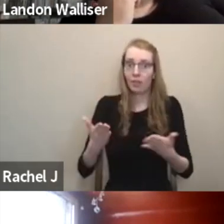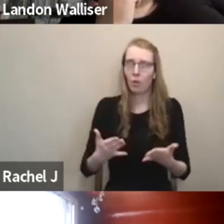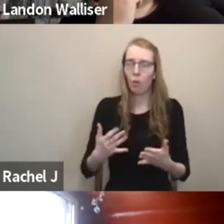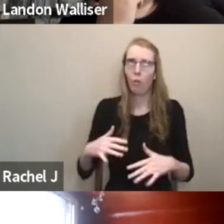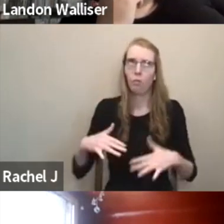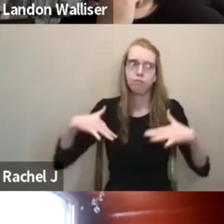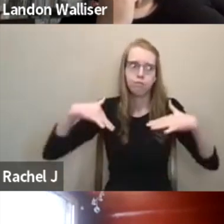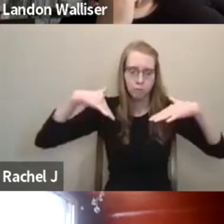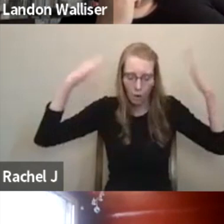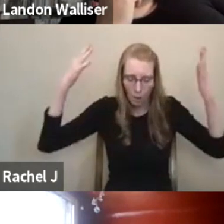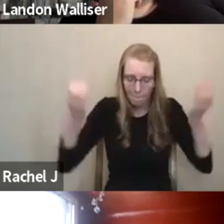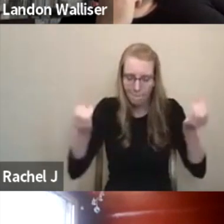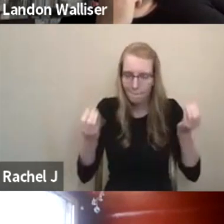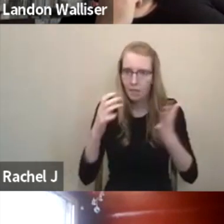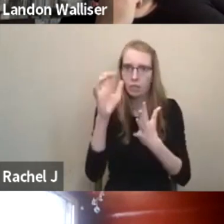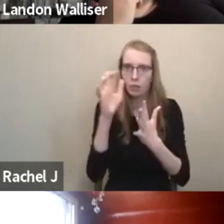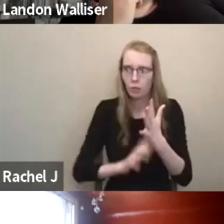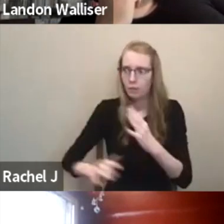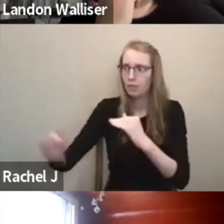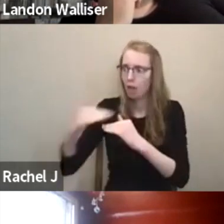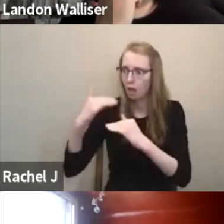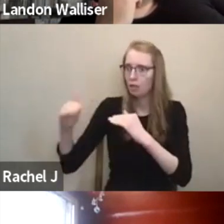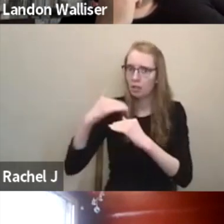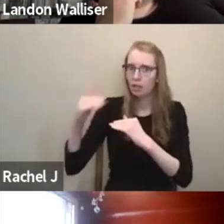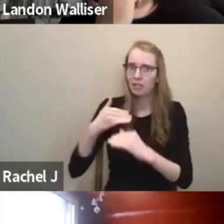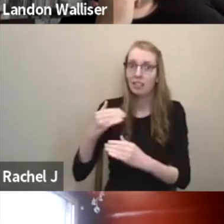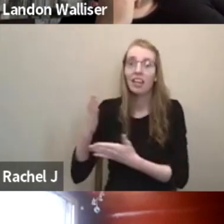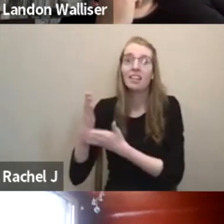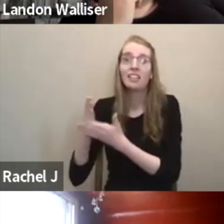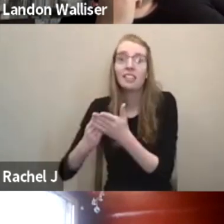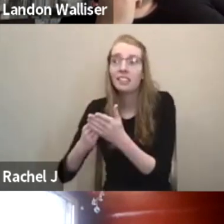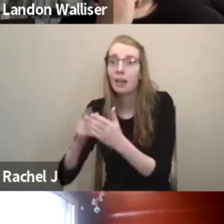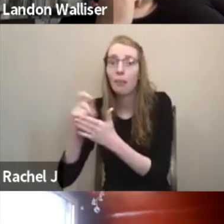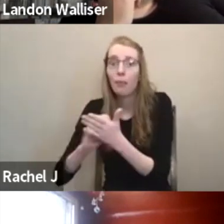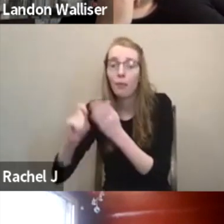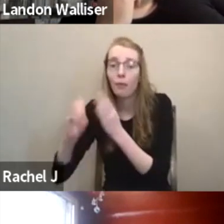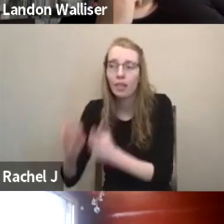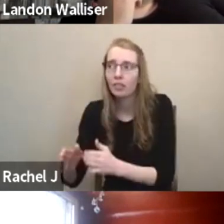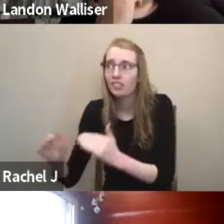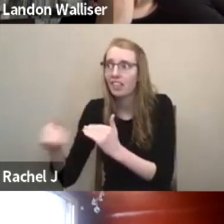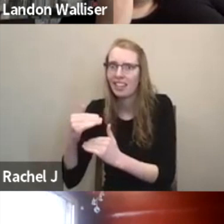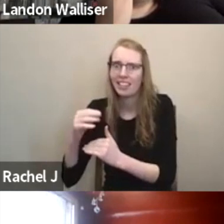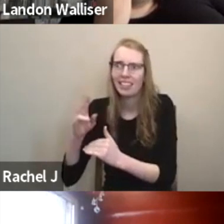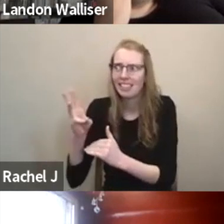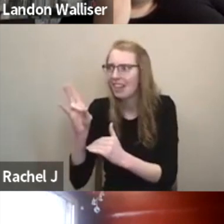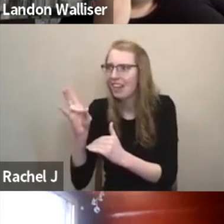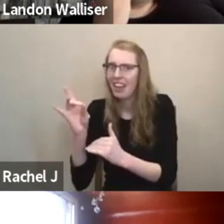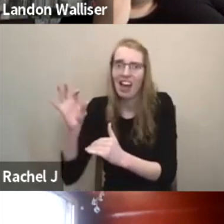I had a couple playwrights send me like, 6, 7, 8, 9 of their scripts all in one go.